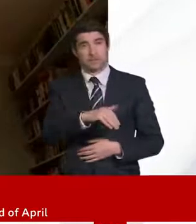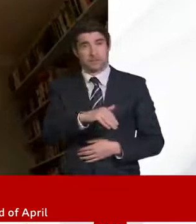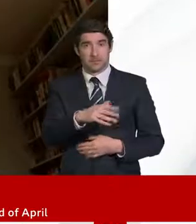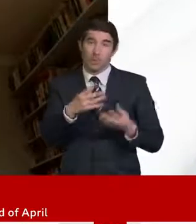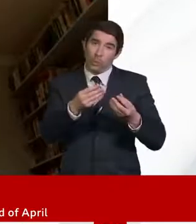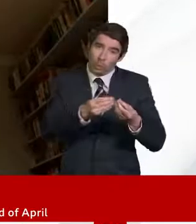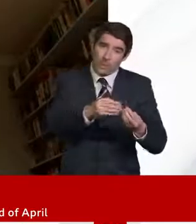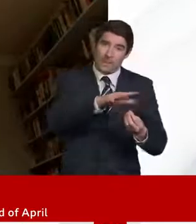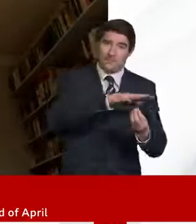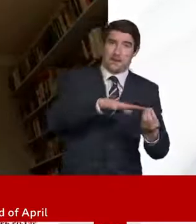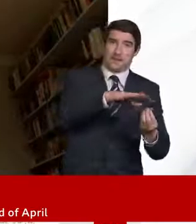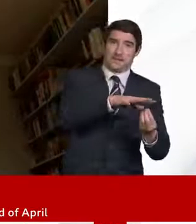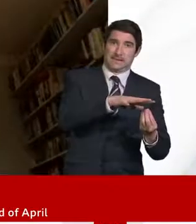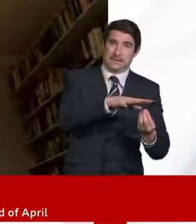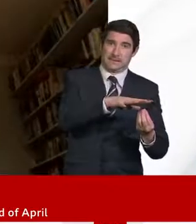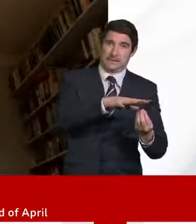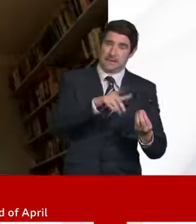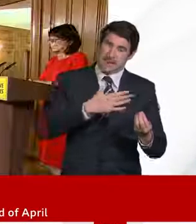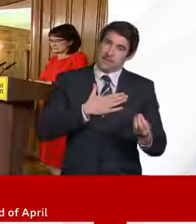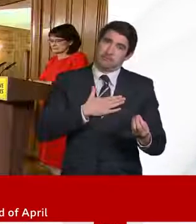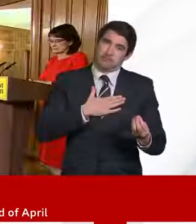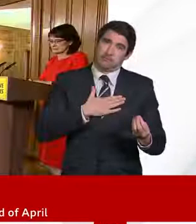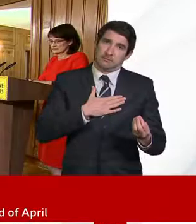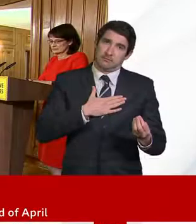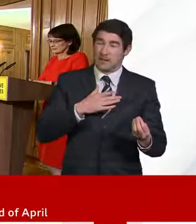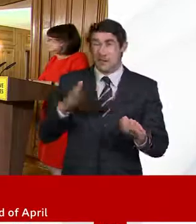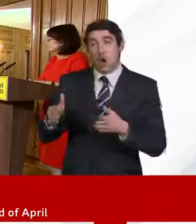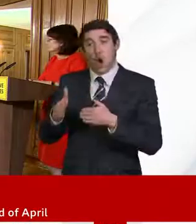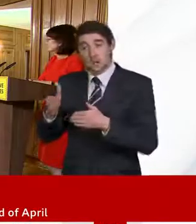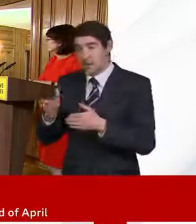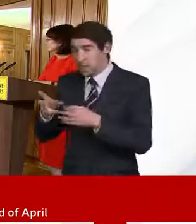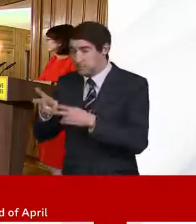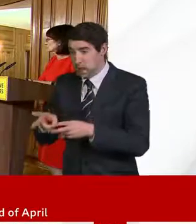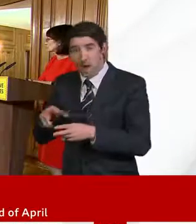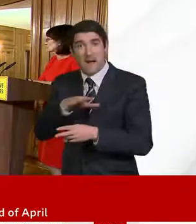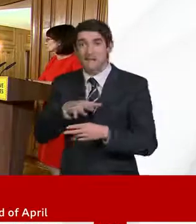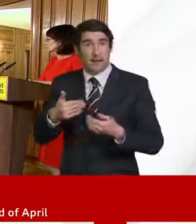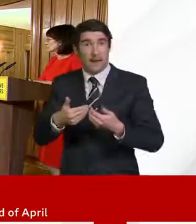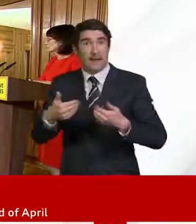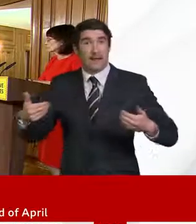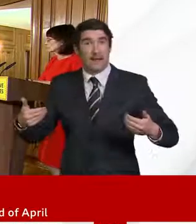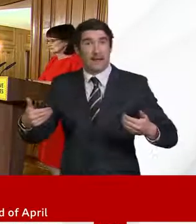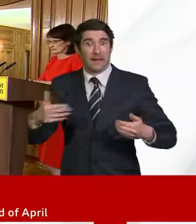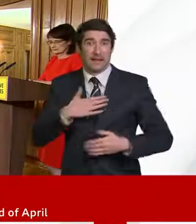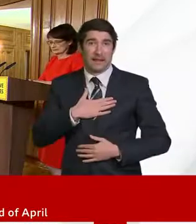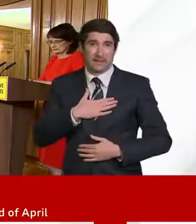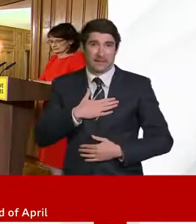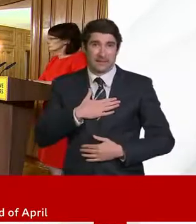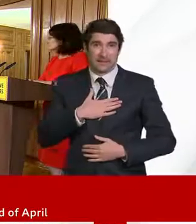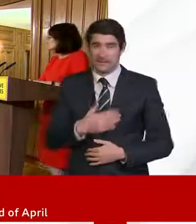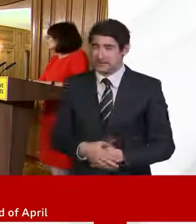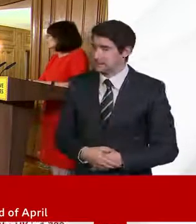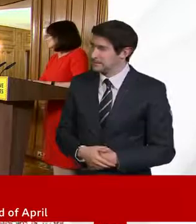families that they die with their loved ones? Thank you, Robert. Let me try and answer in part at least the first two questions, and then